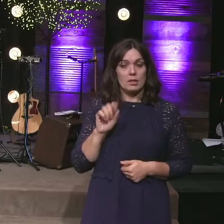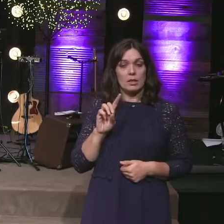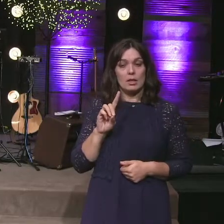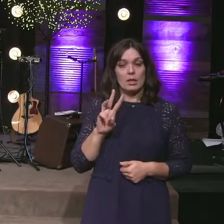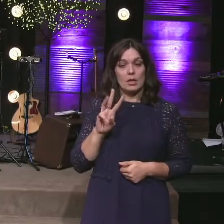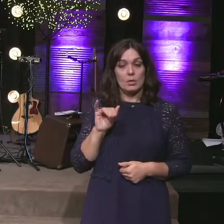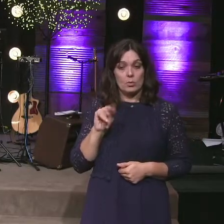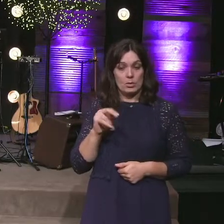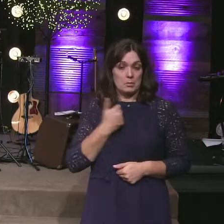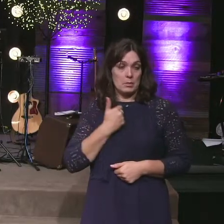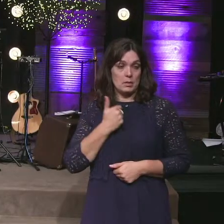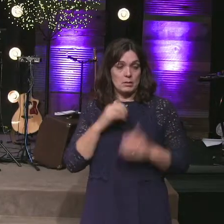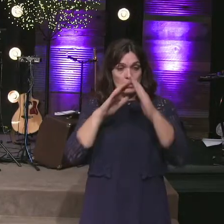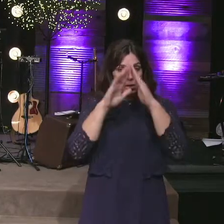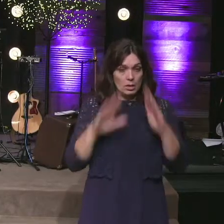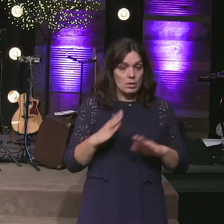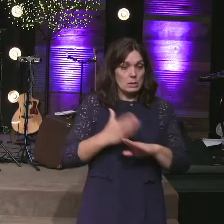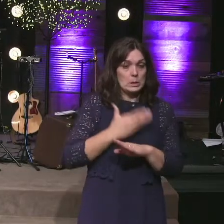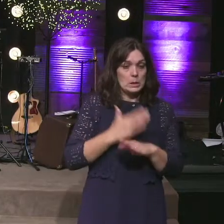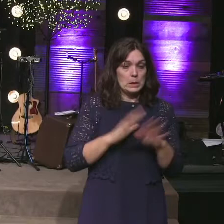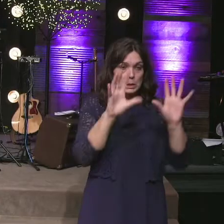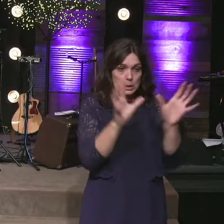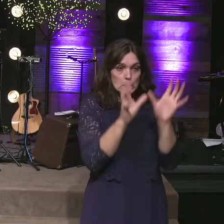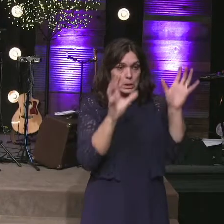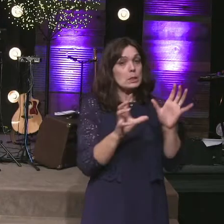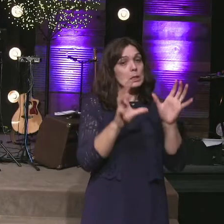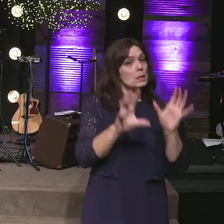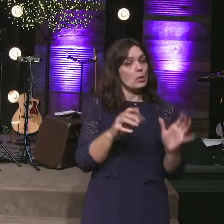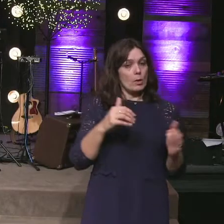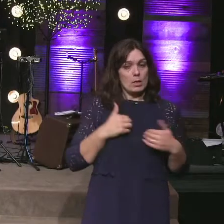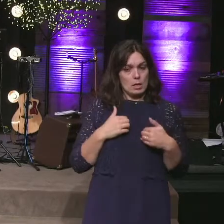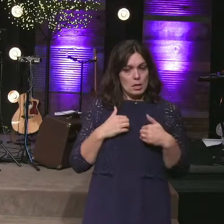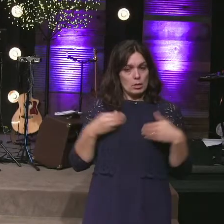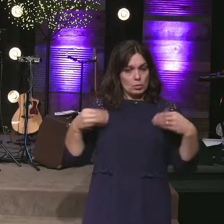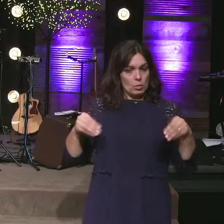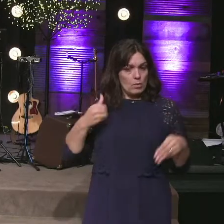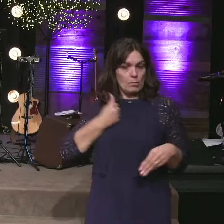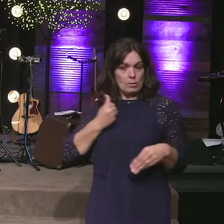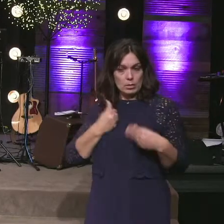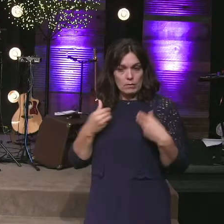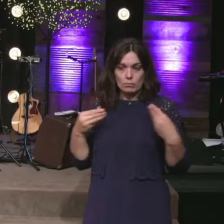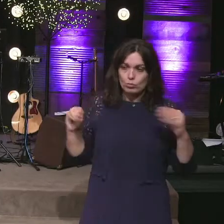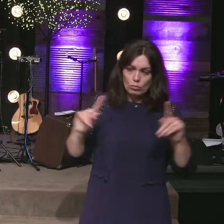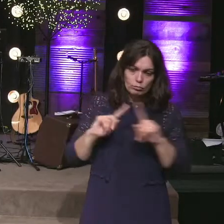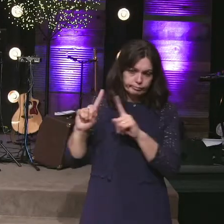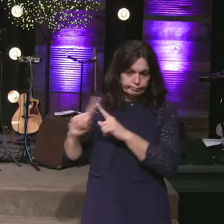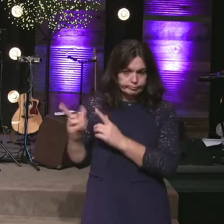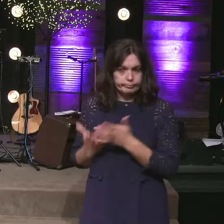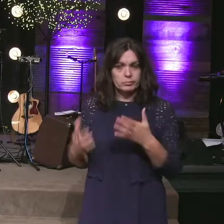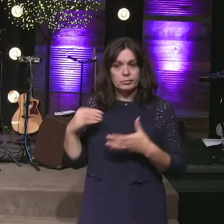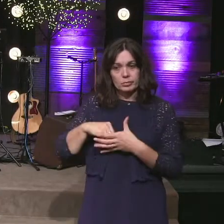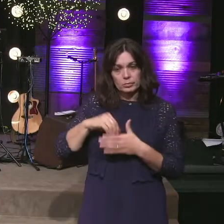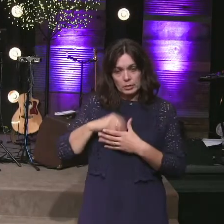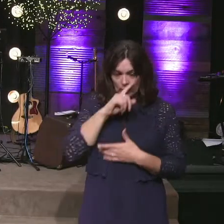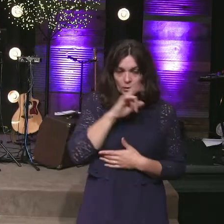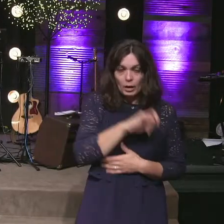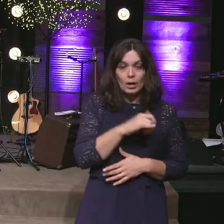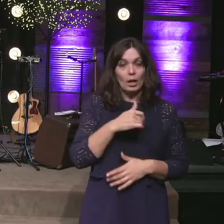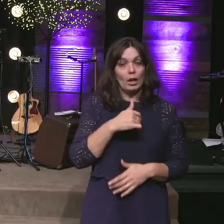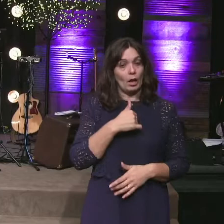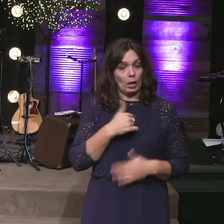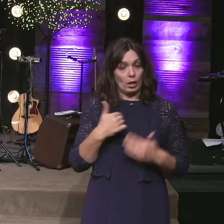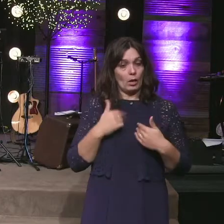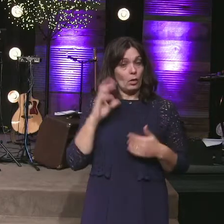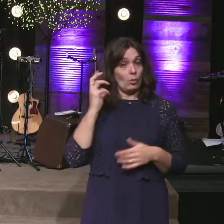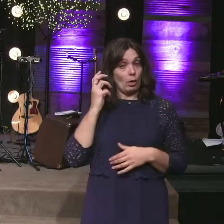interior decorator, and I had a storefront. I sold home interior stuff. And I had the radio on